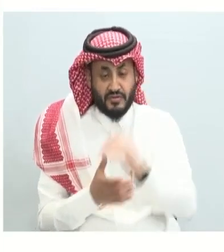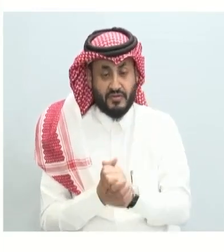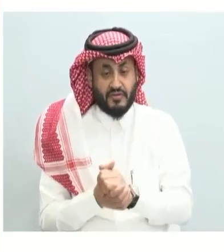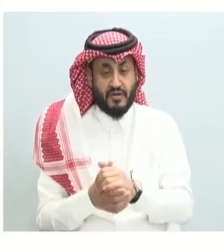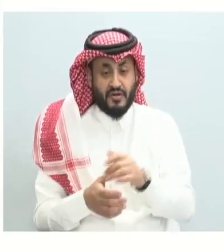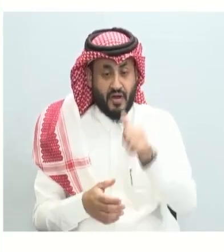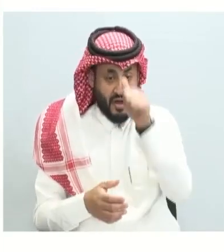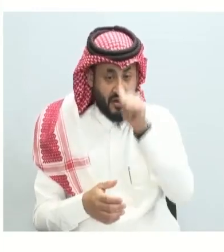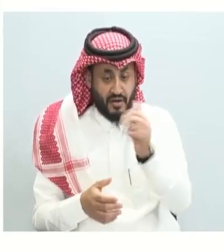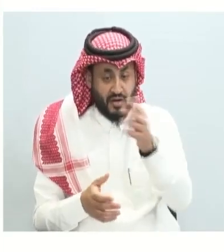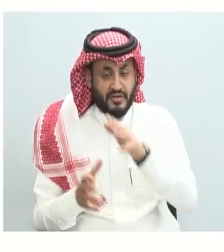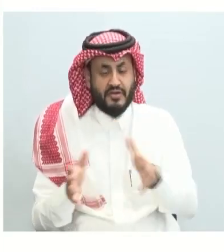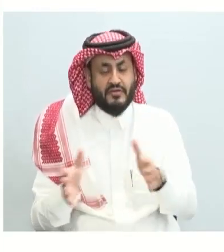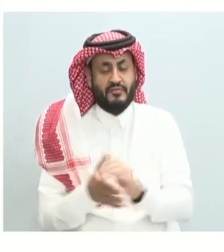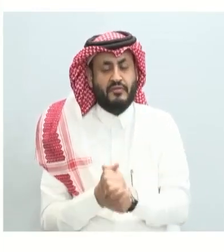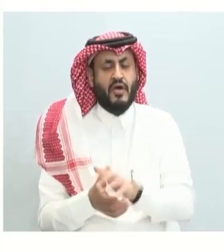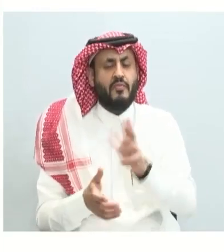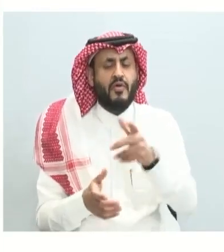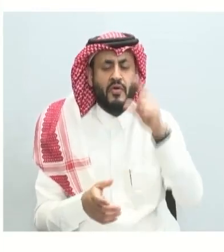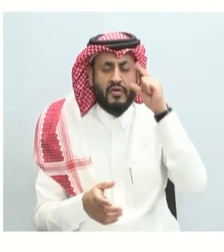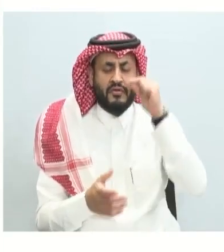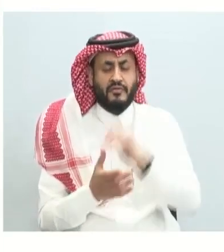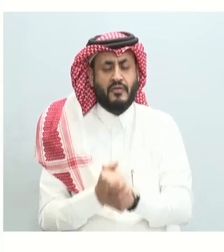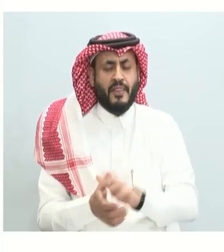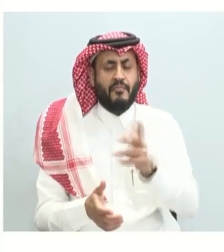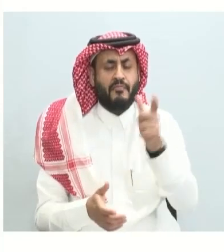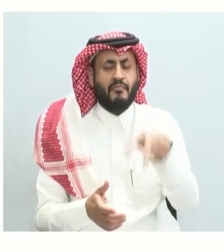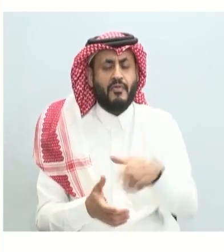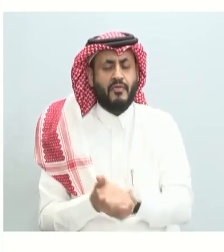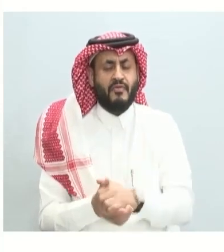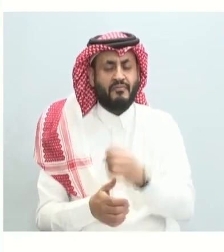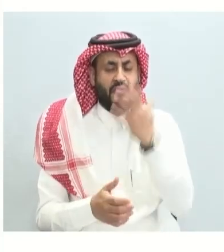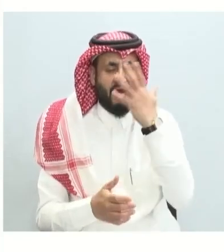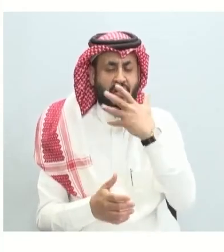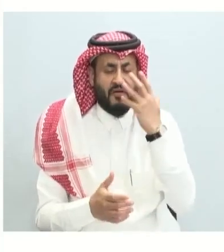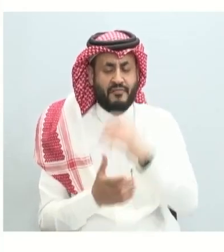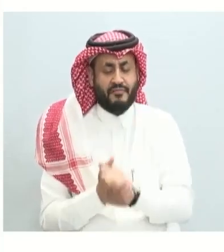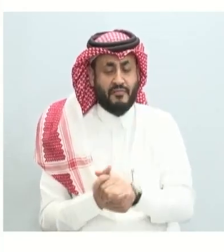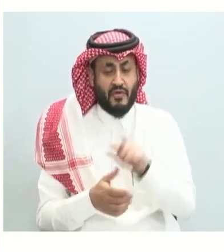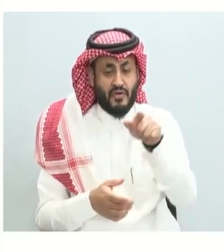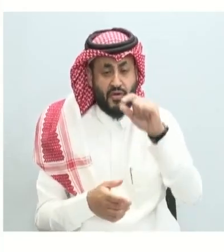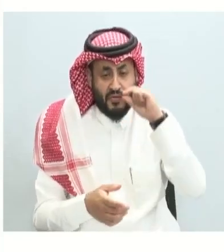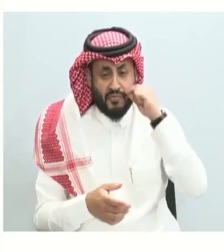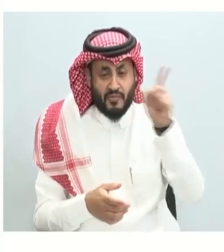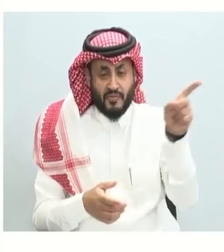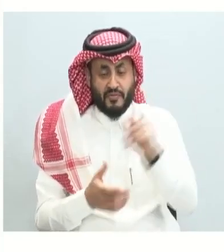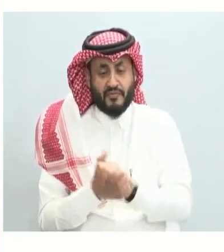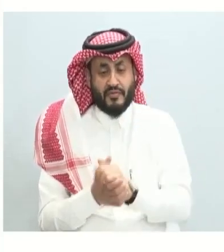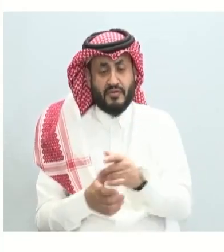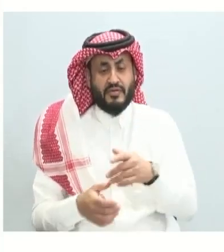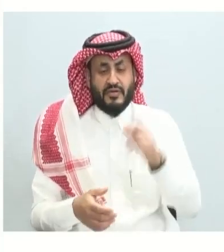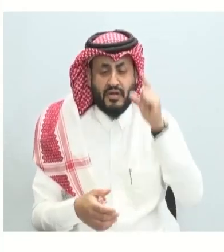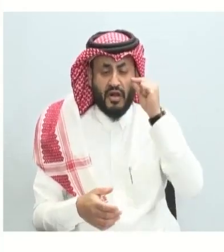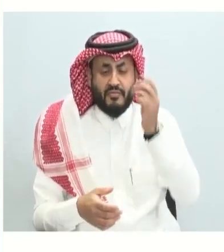she's scared. Who is sleepy? Who is bored? He is sleepy and he